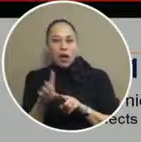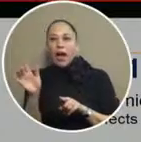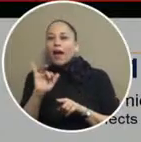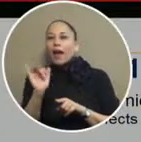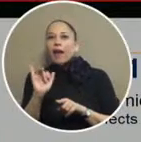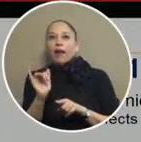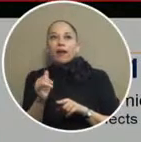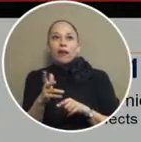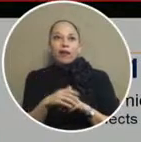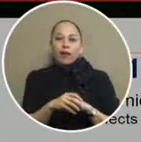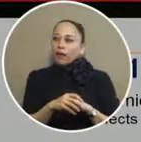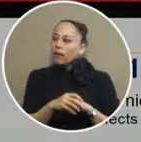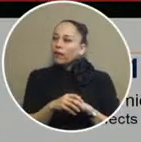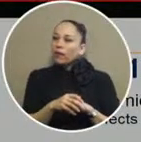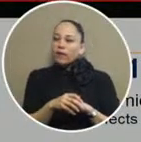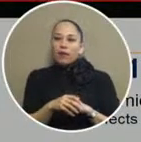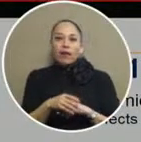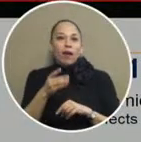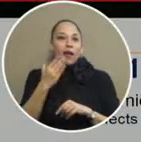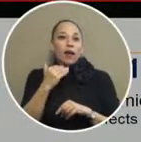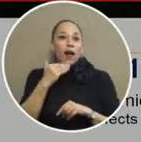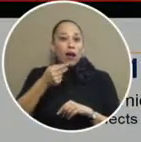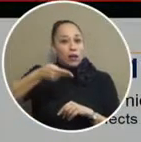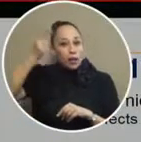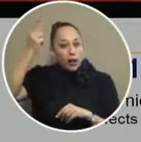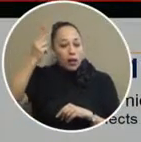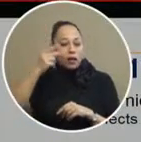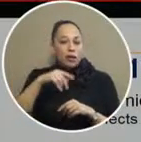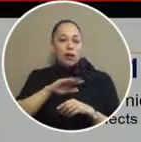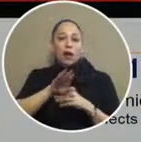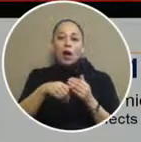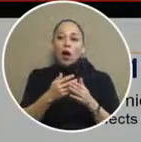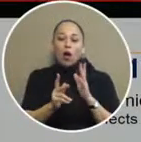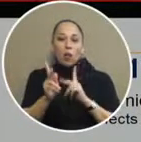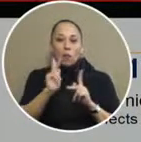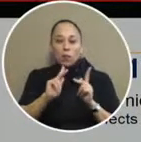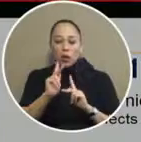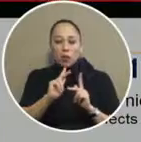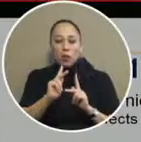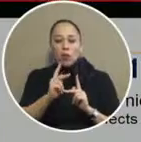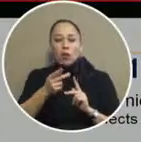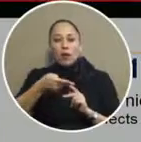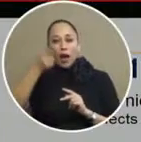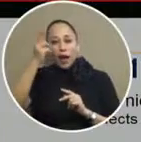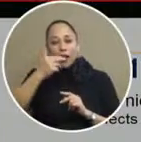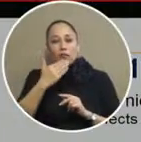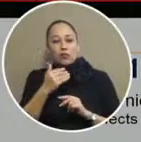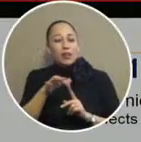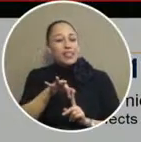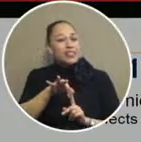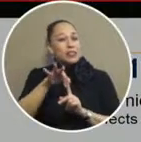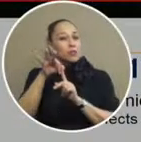like kidney disease, from diabetes, all the people that have diabetes, especially those that are poorly